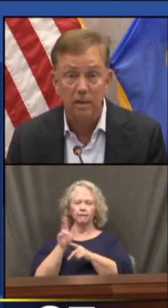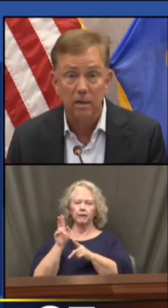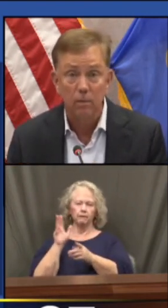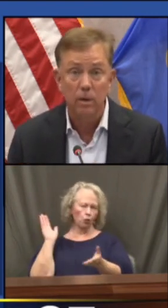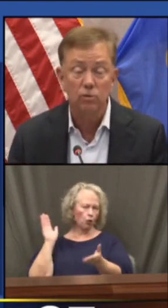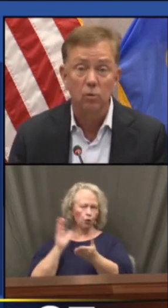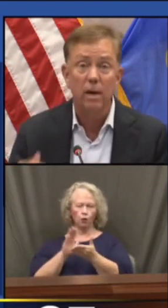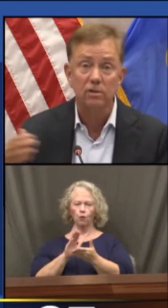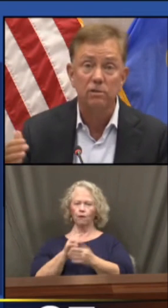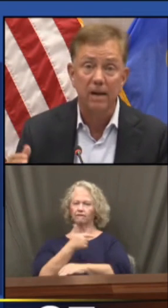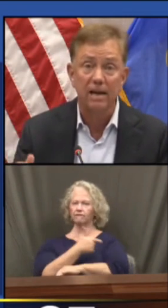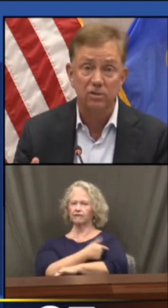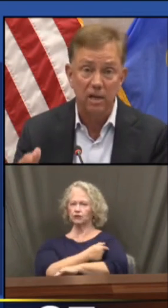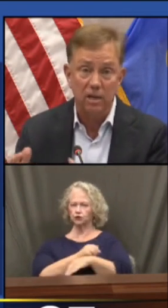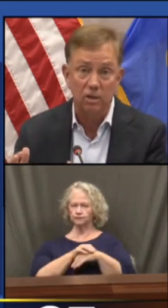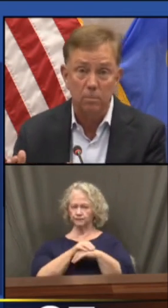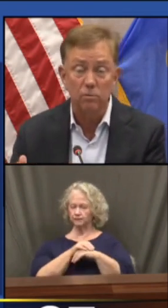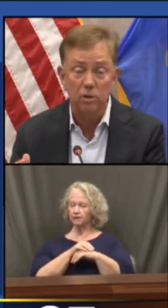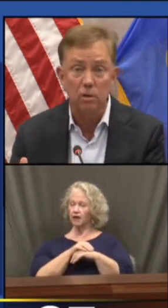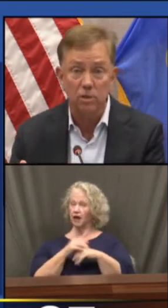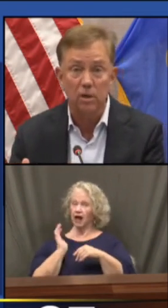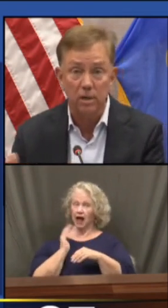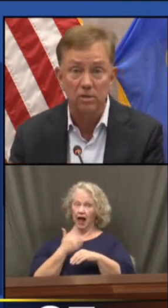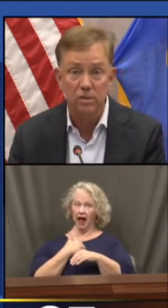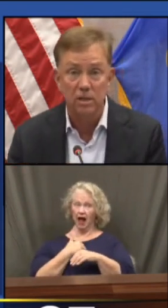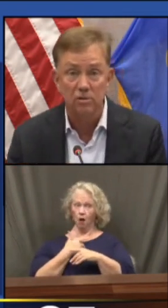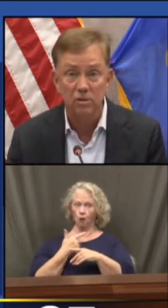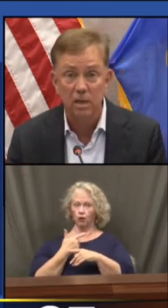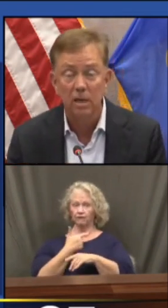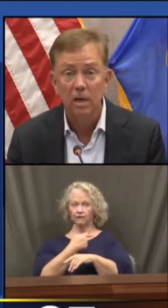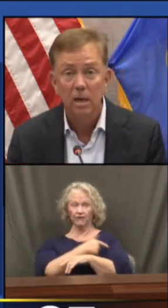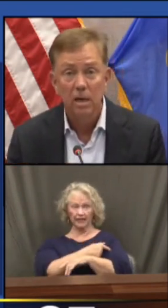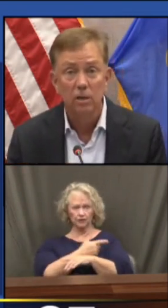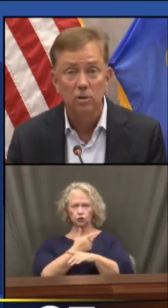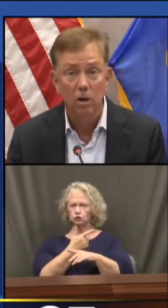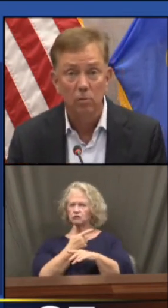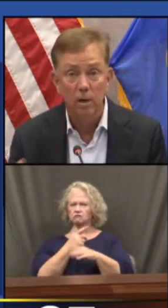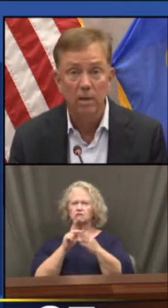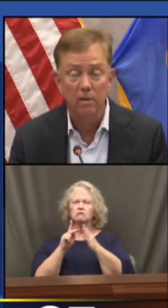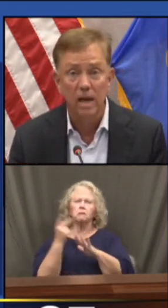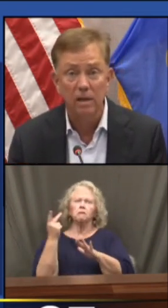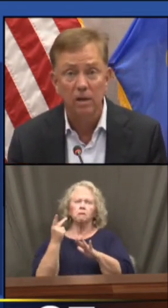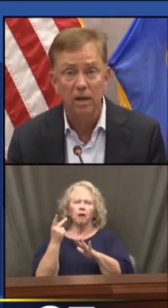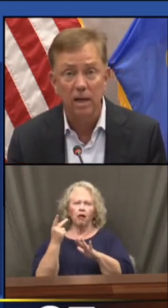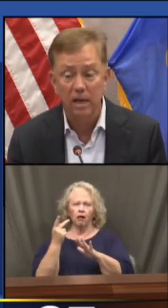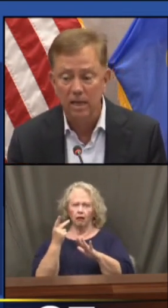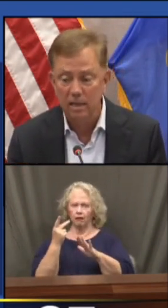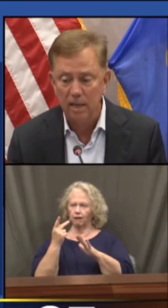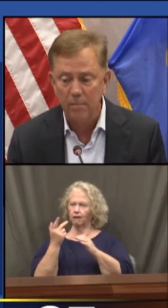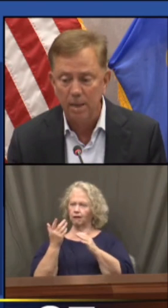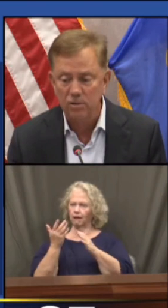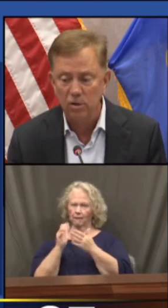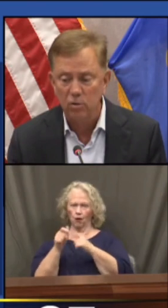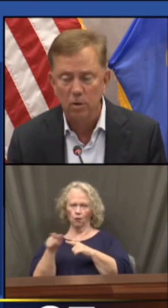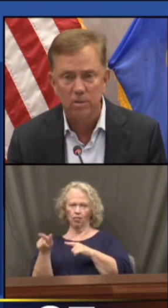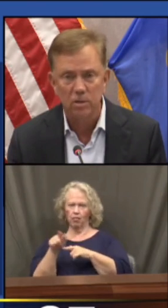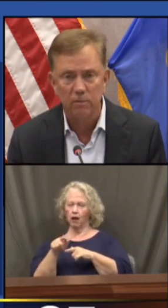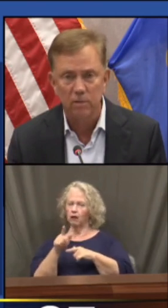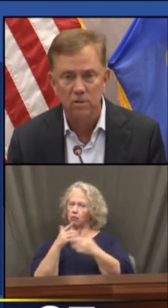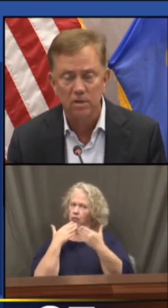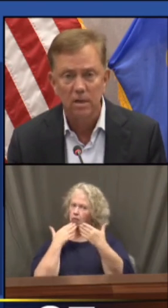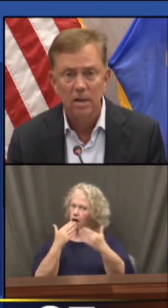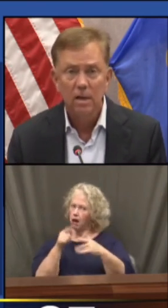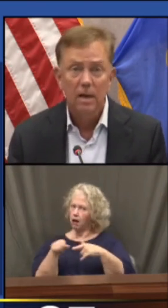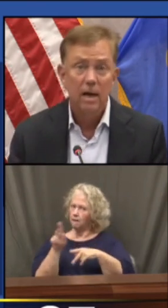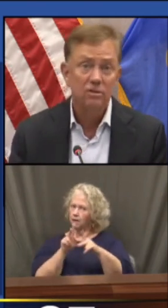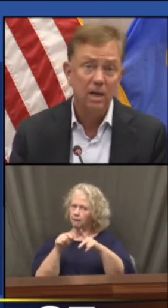vaccinated. We're twice as vaccinated as most of those areas that you see in the dark red. Thank you, Connecticut. That makes an enormous